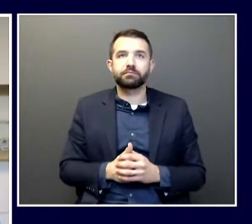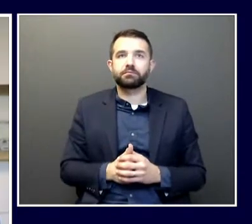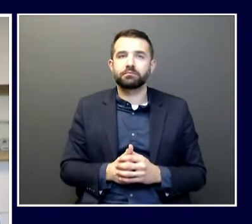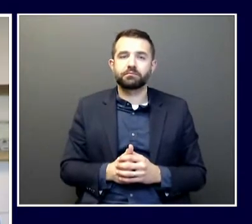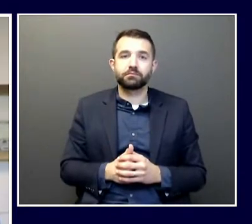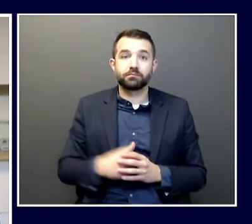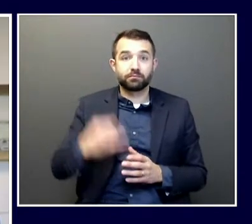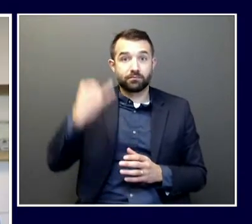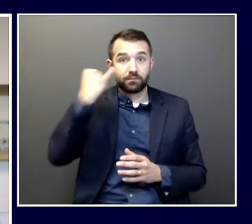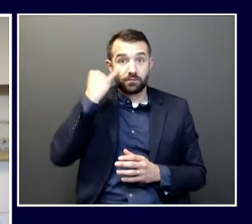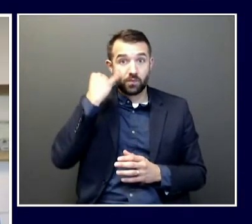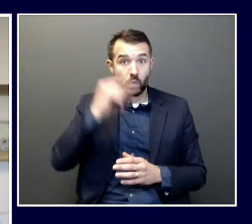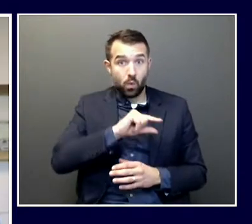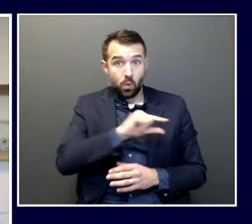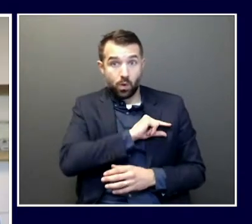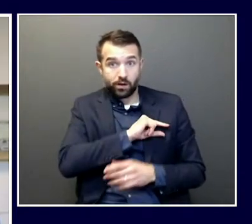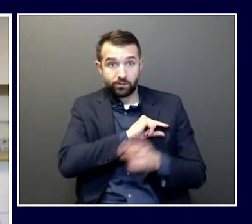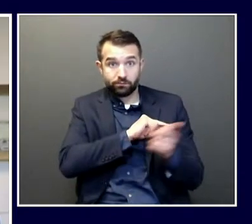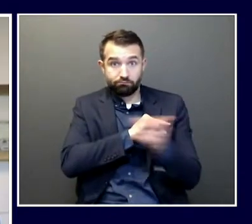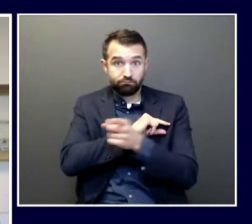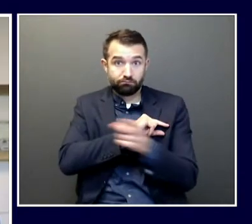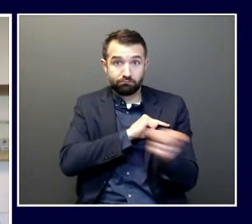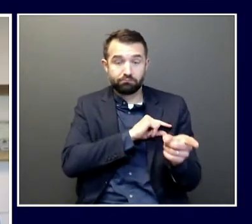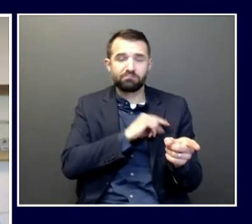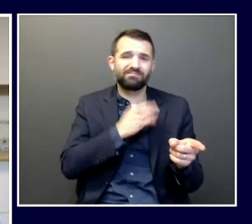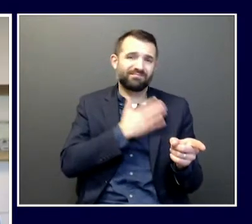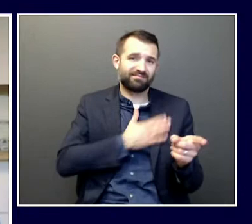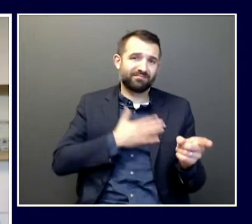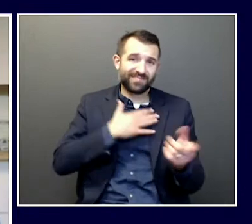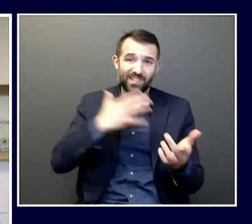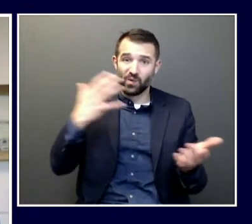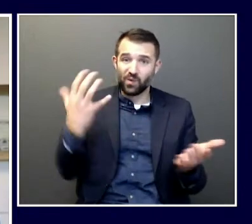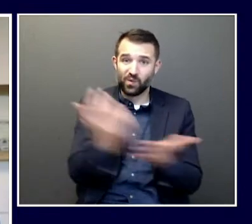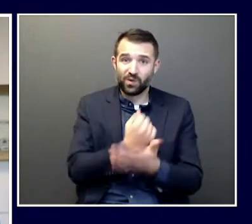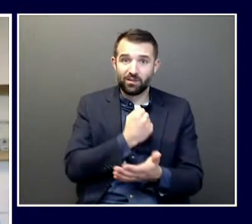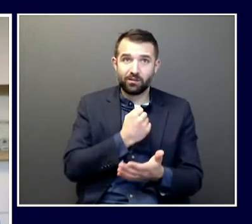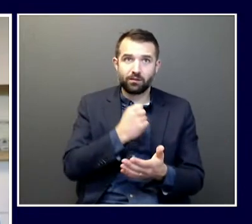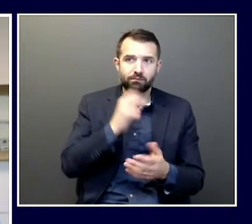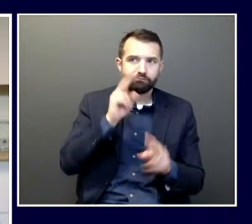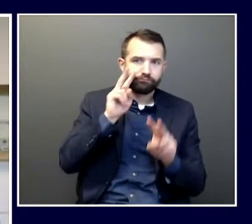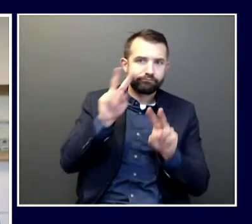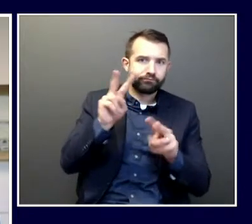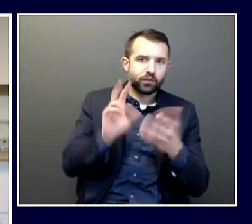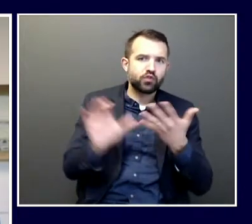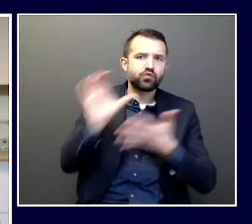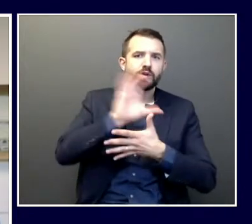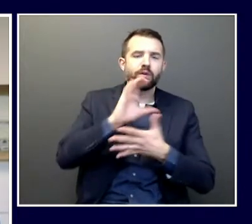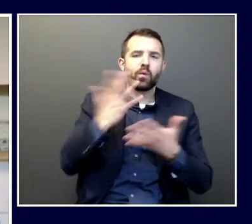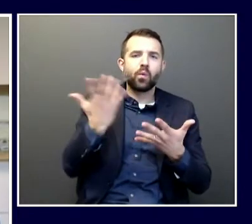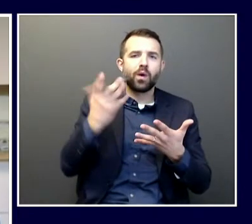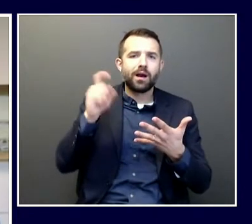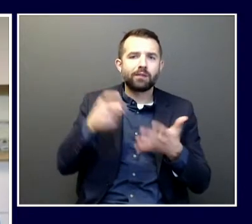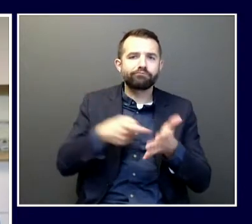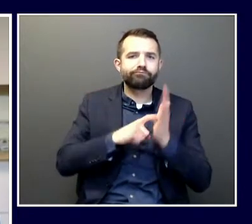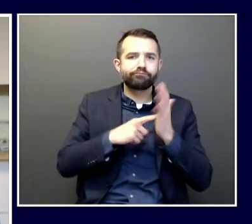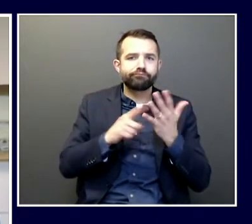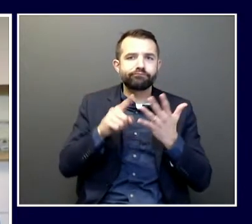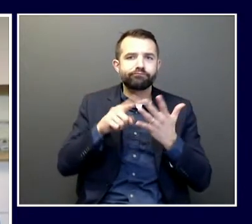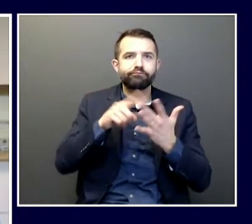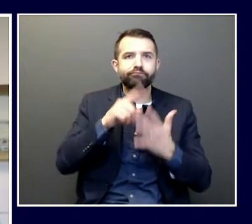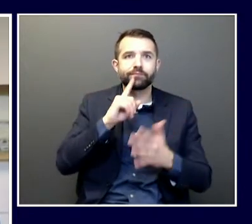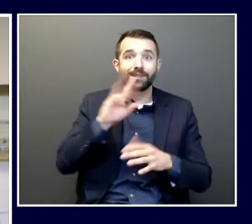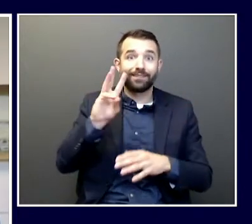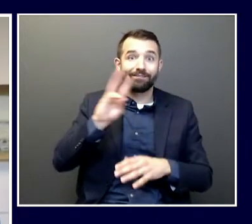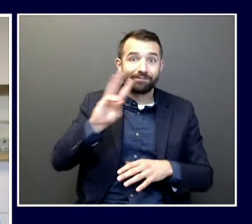how expansive the eligibility criteria are. Certainly, it's folks over the age of 65, but it's also folks who have pre-existing